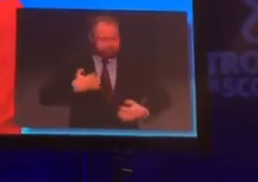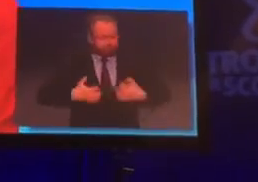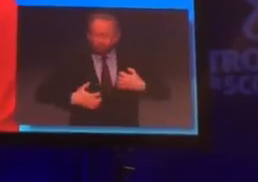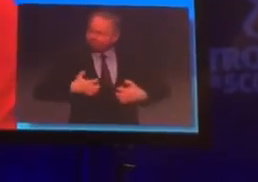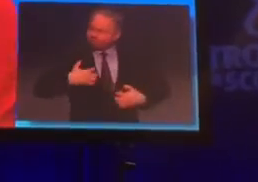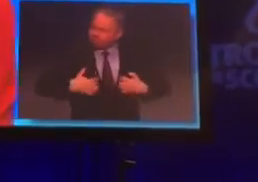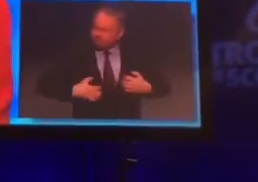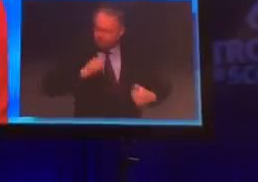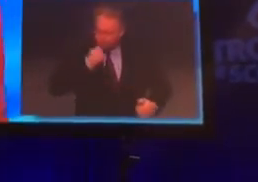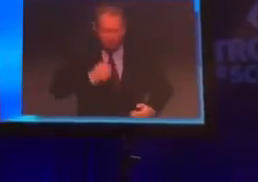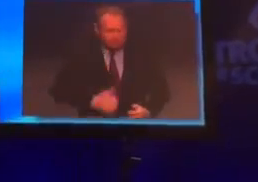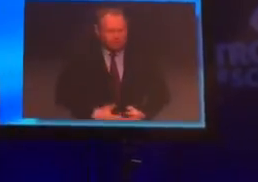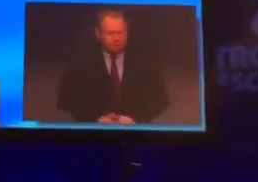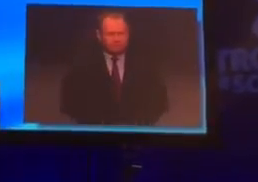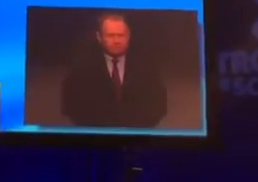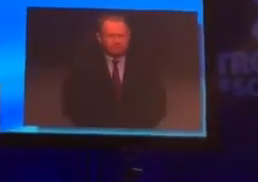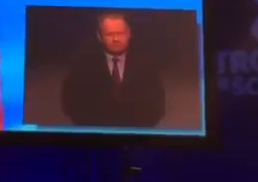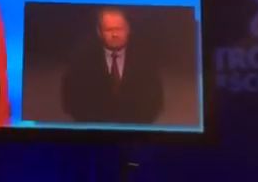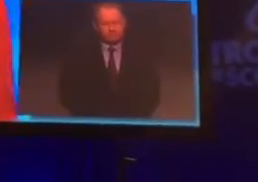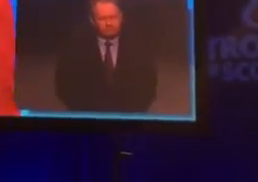with conviction.